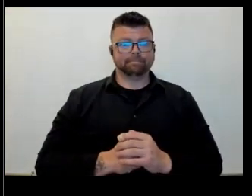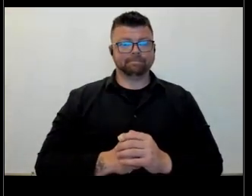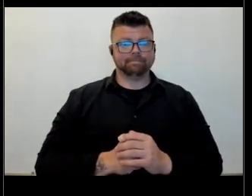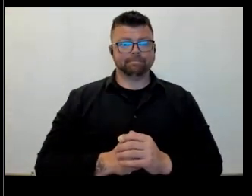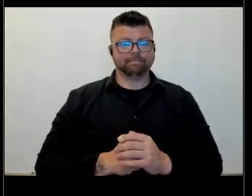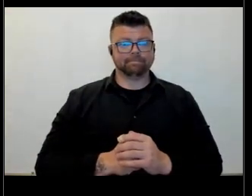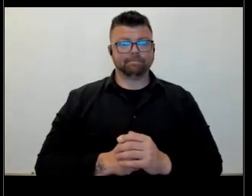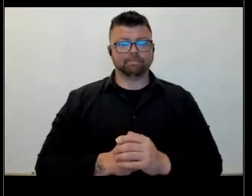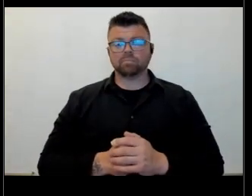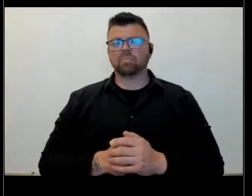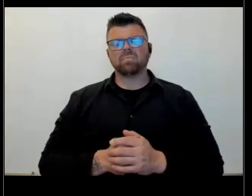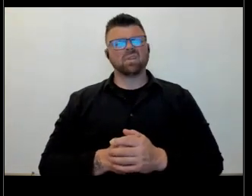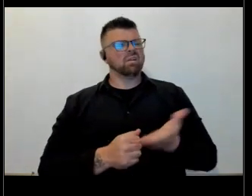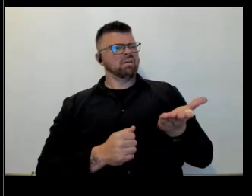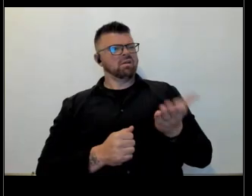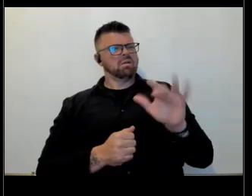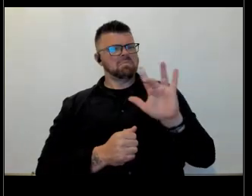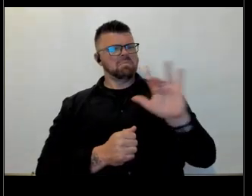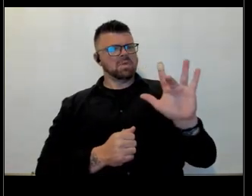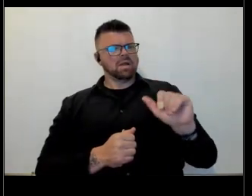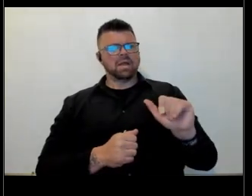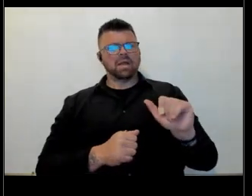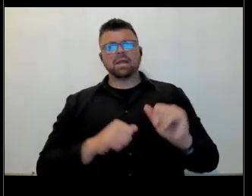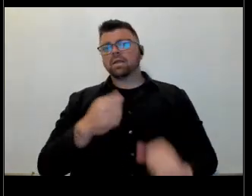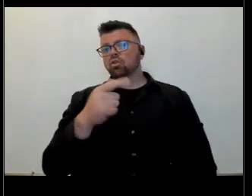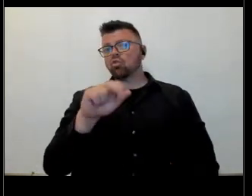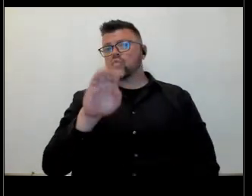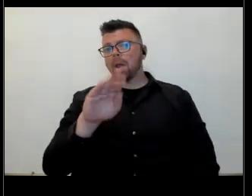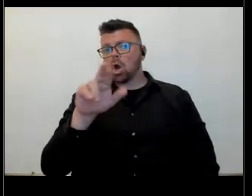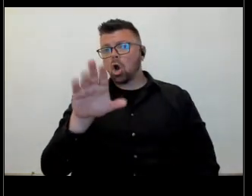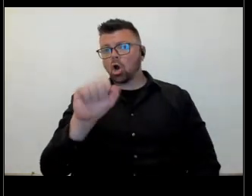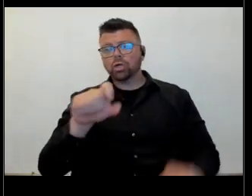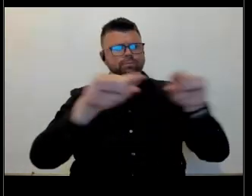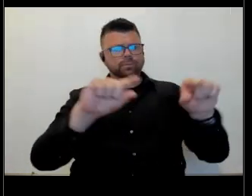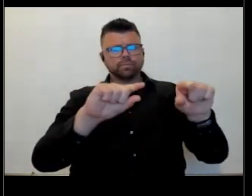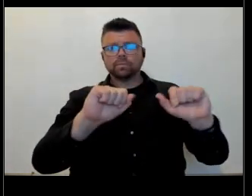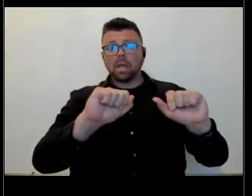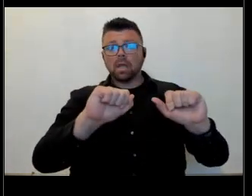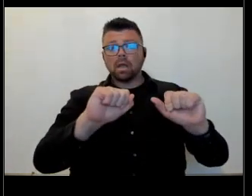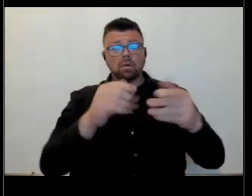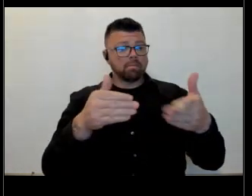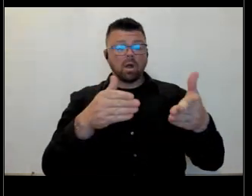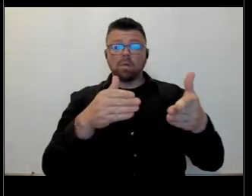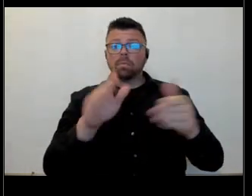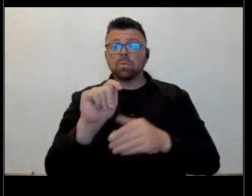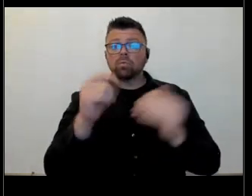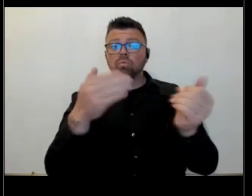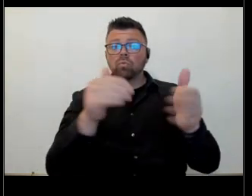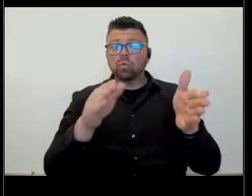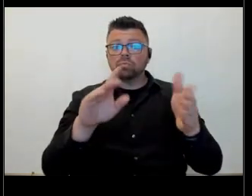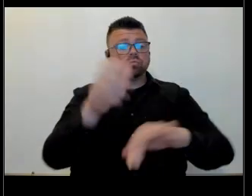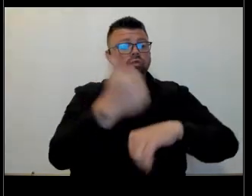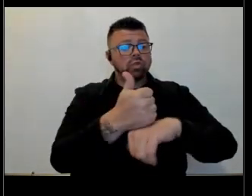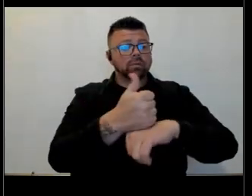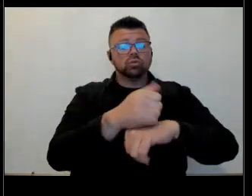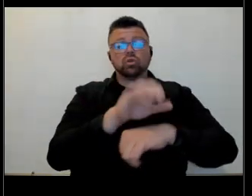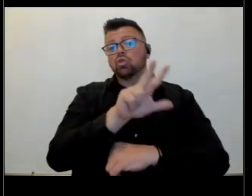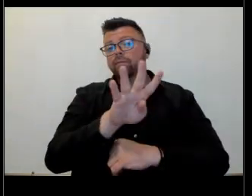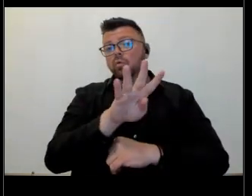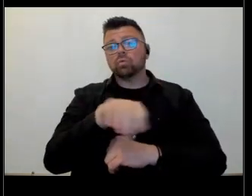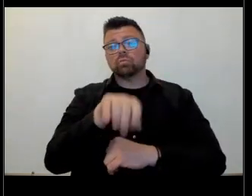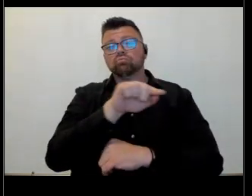It is blank that grab bars in public toilet rooms be mounted between 34 and